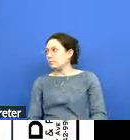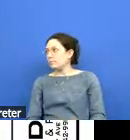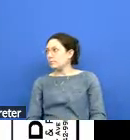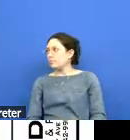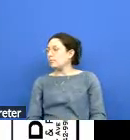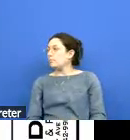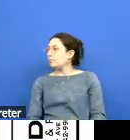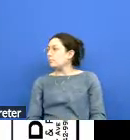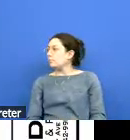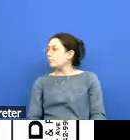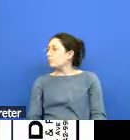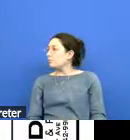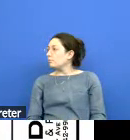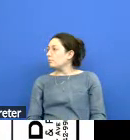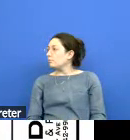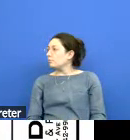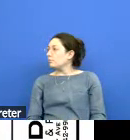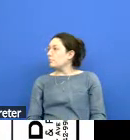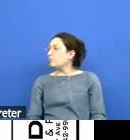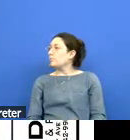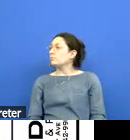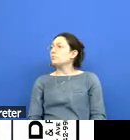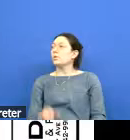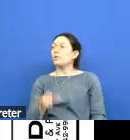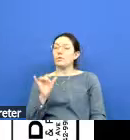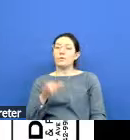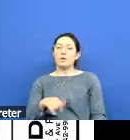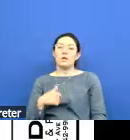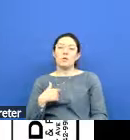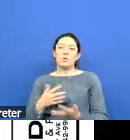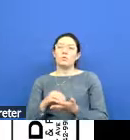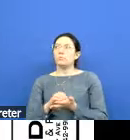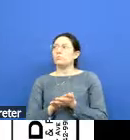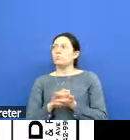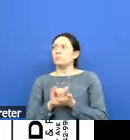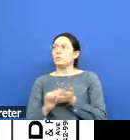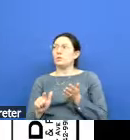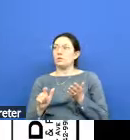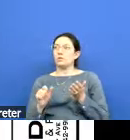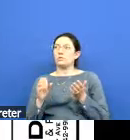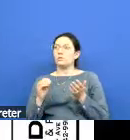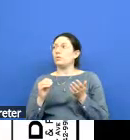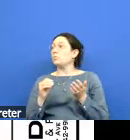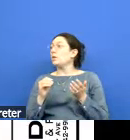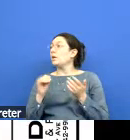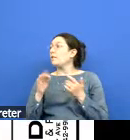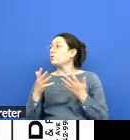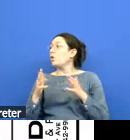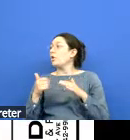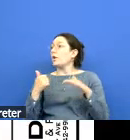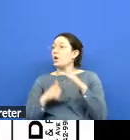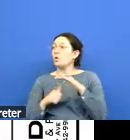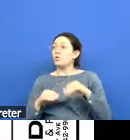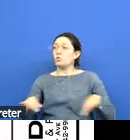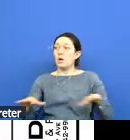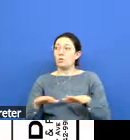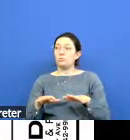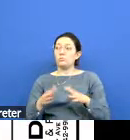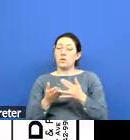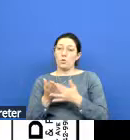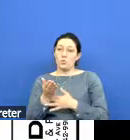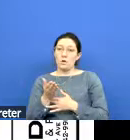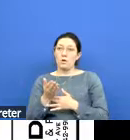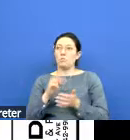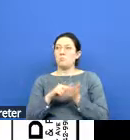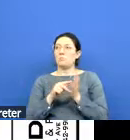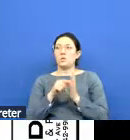thing I had. Yeah. Wanted to bring up on the record. Yeah, now, like I said, if it's already underground by the time it comes through here, none